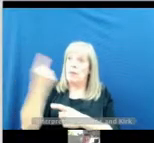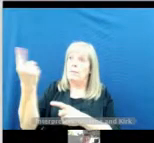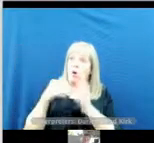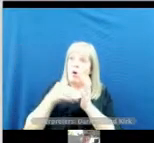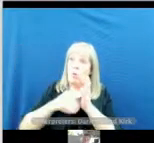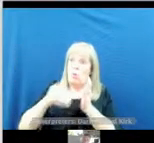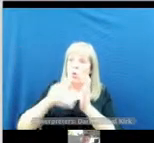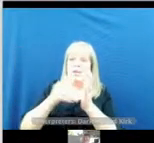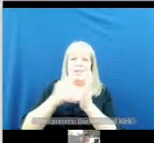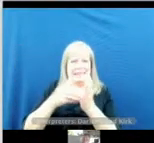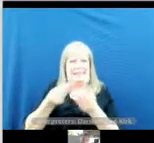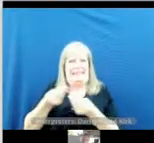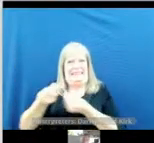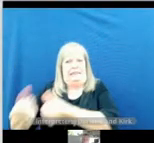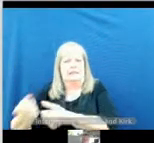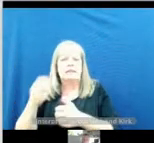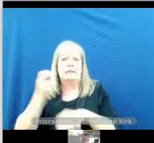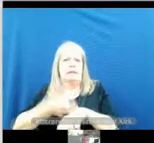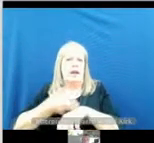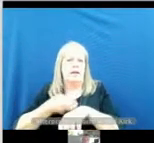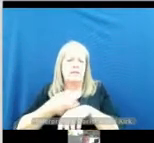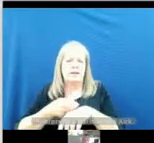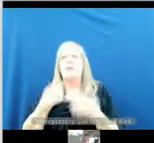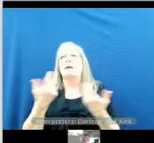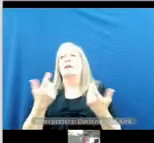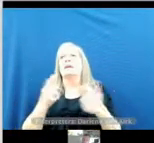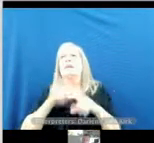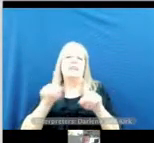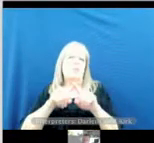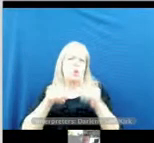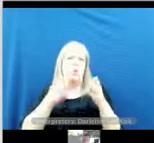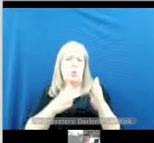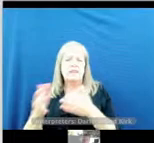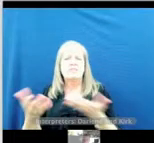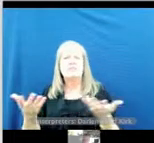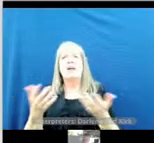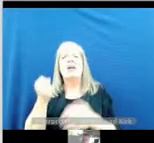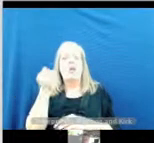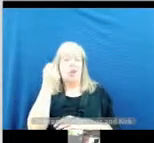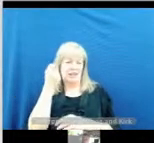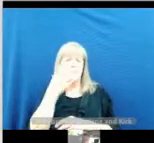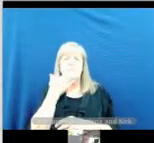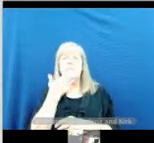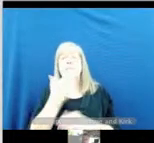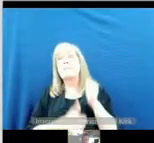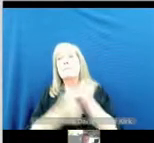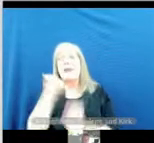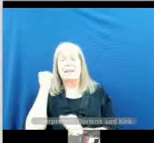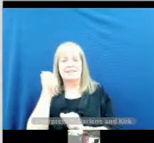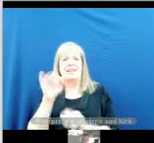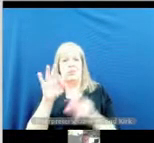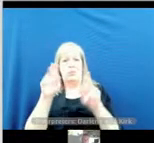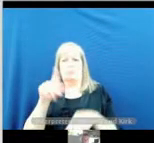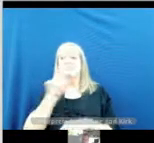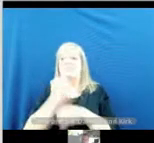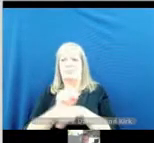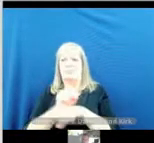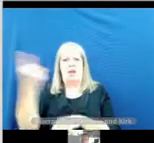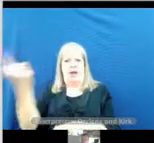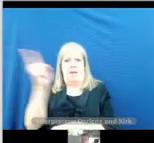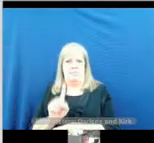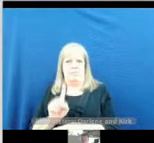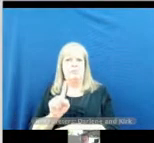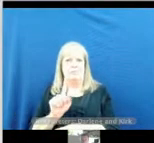to do that. So of course the best would be live in-class presenters. So I'm talking about people who they themselves are deafblind that can